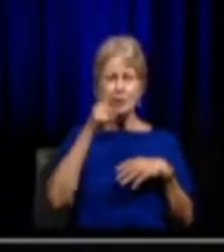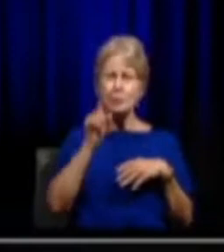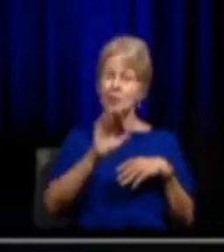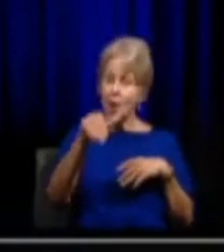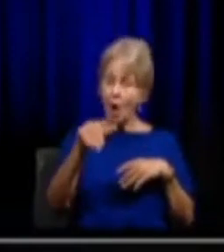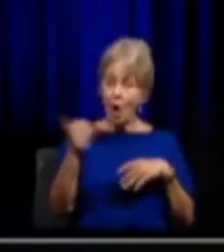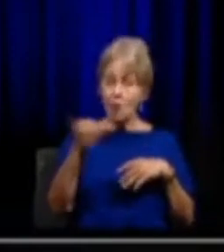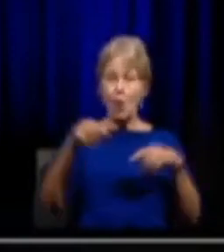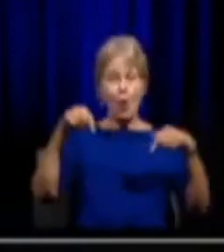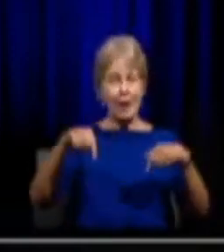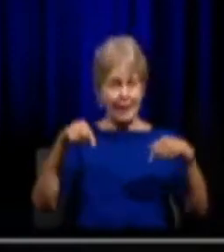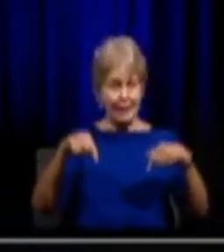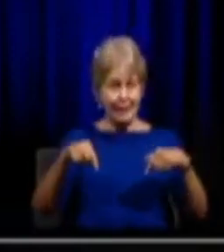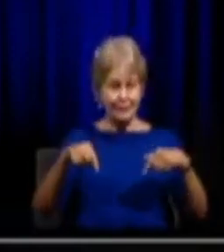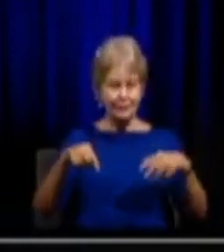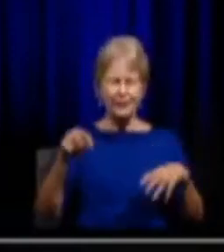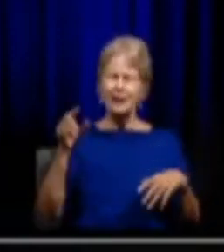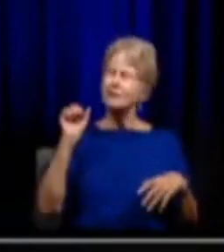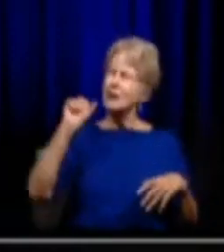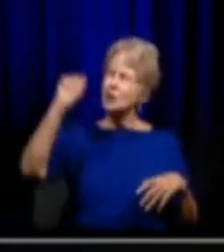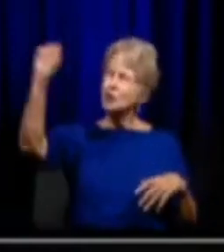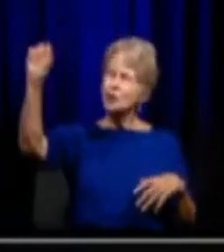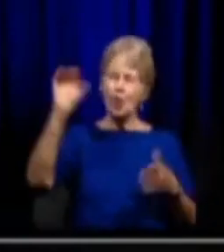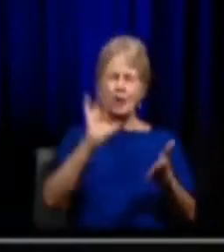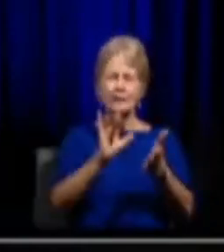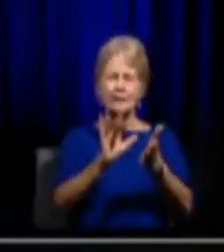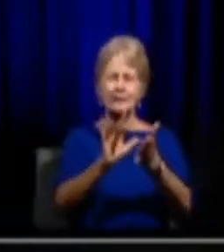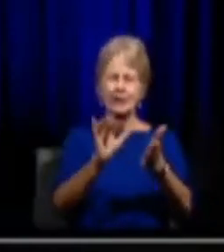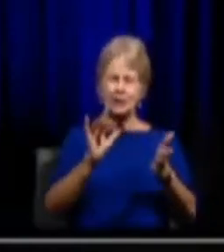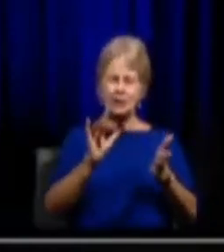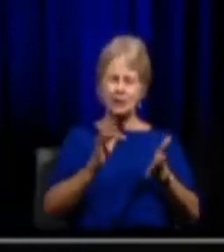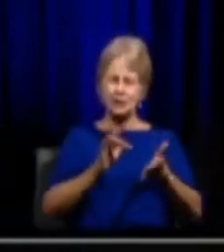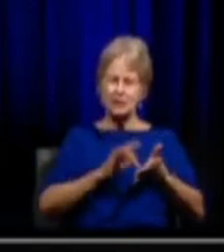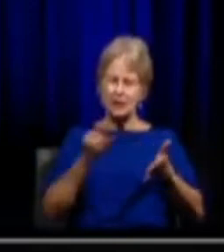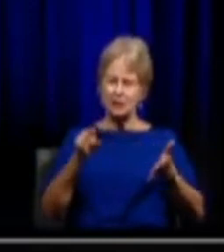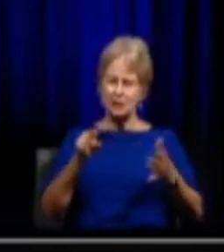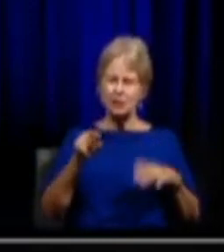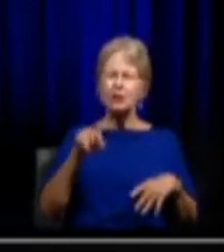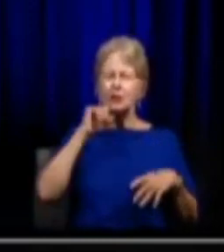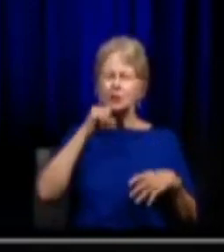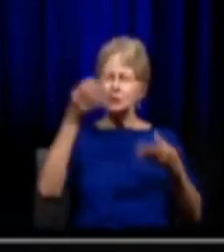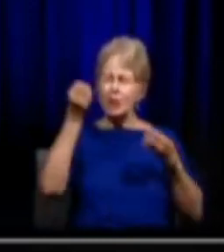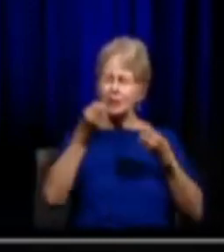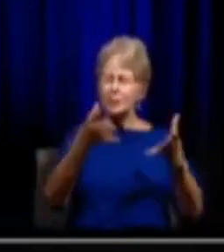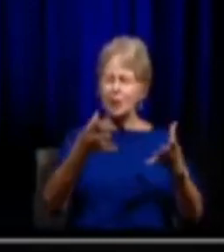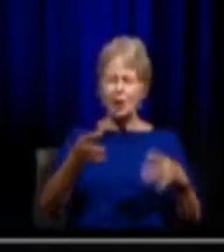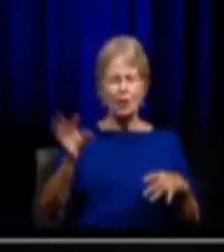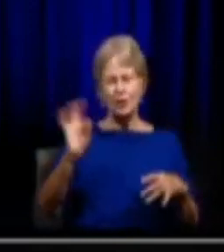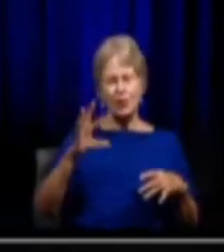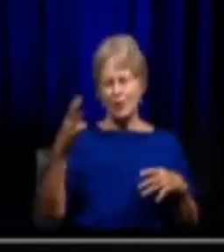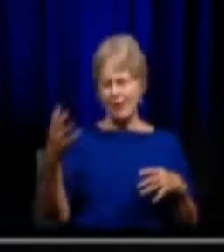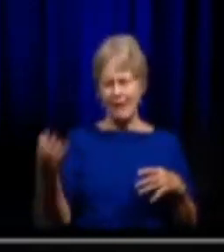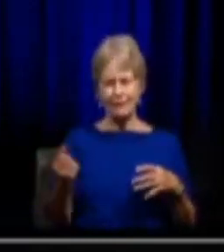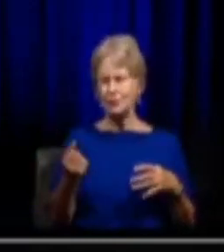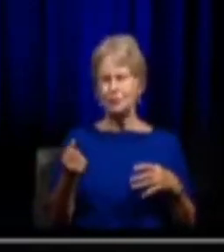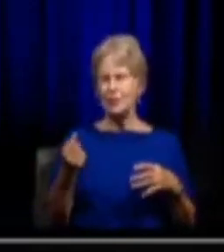your touch would just be upon them, that they would know that they do not have to be in that place of loneliness, that they can reach out, they can